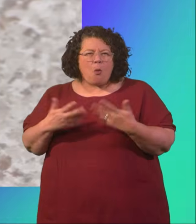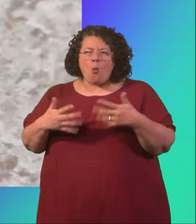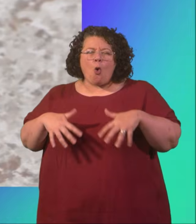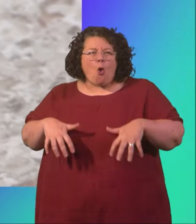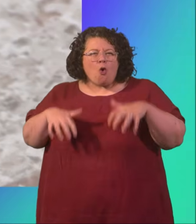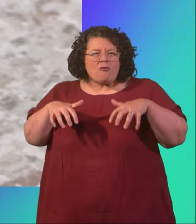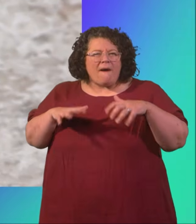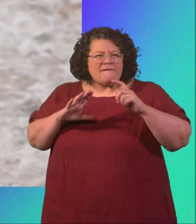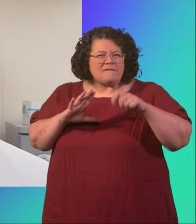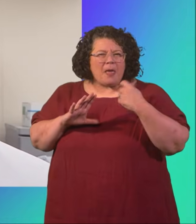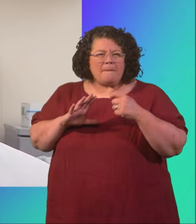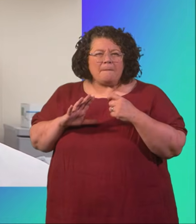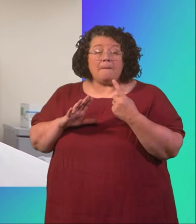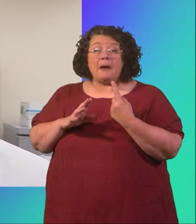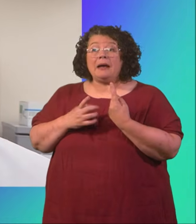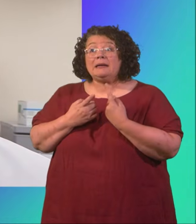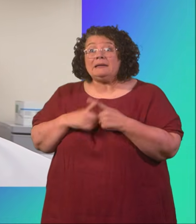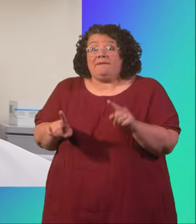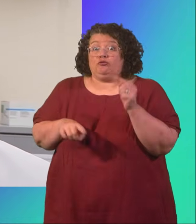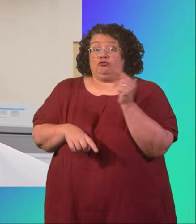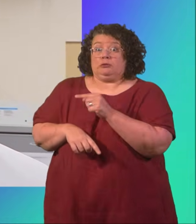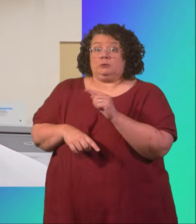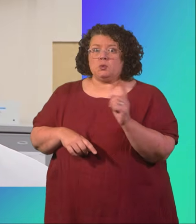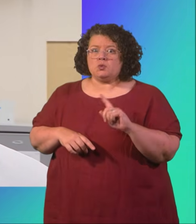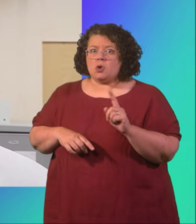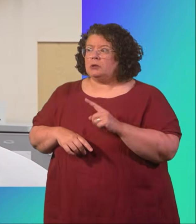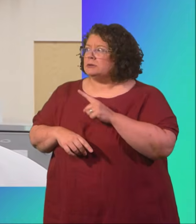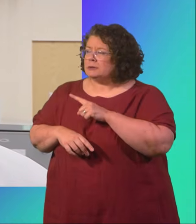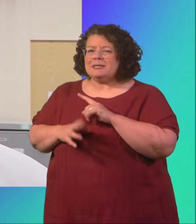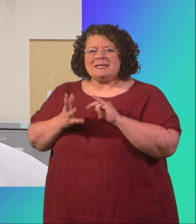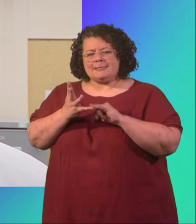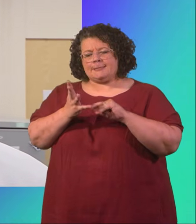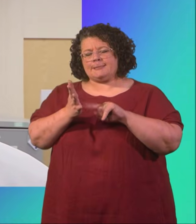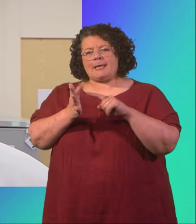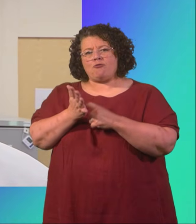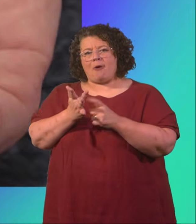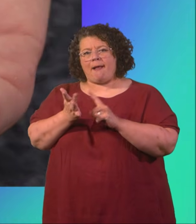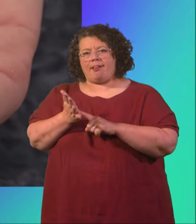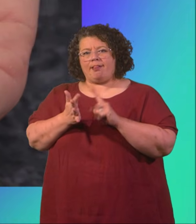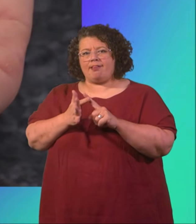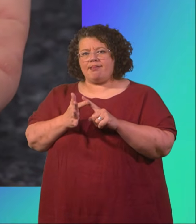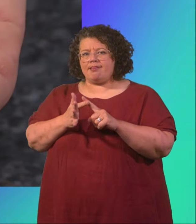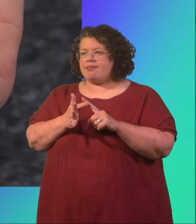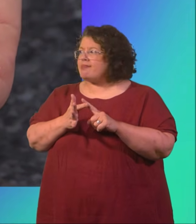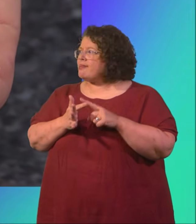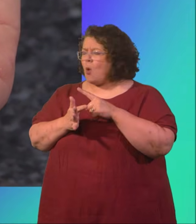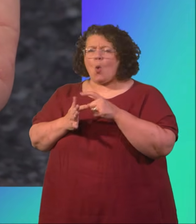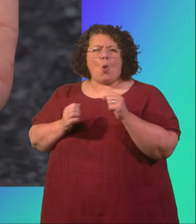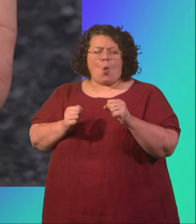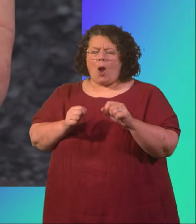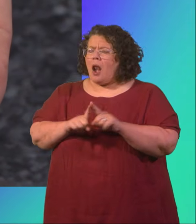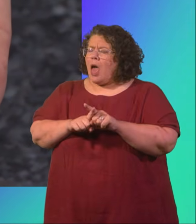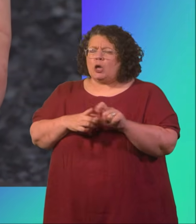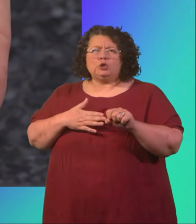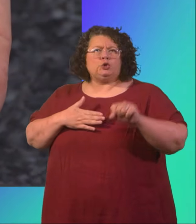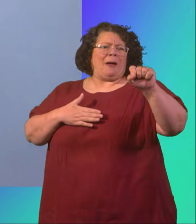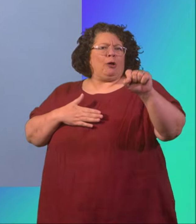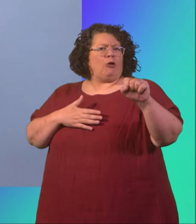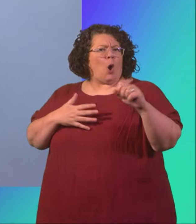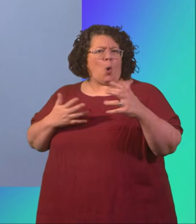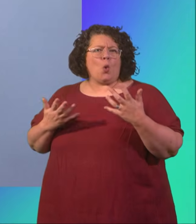horror movies. But there's one really important difference. These maggots are sterile. These are superhero